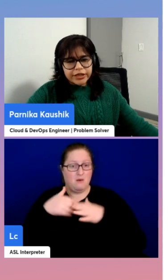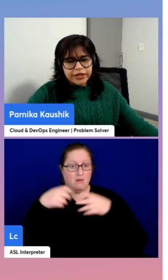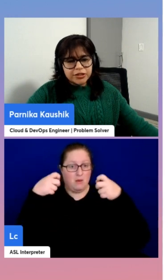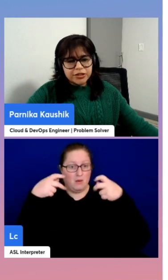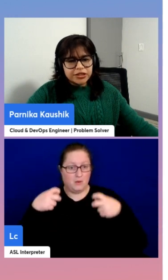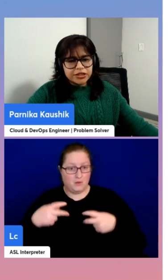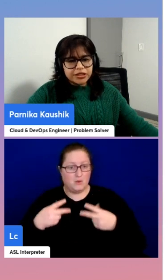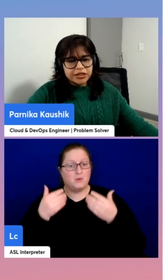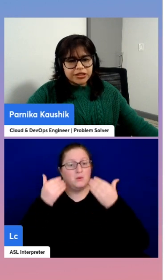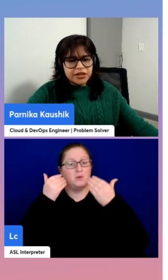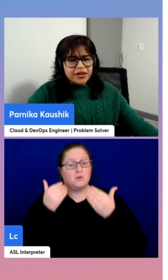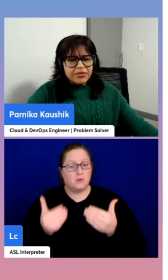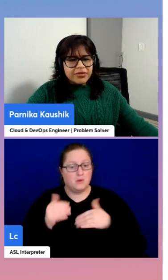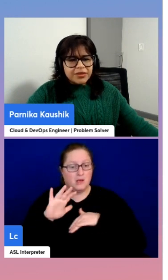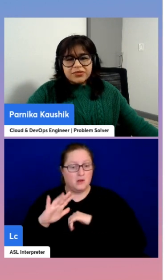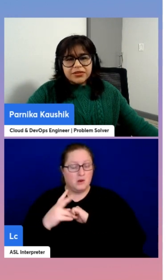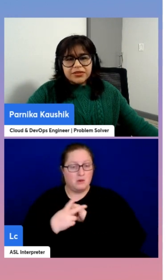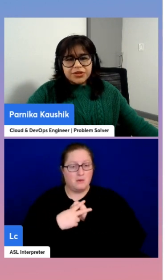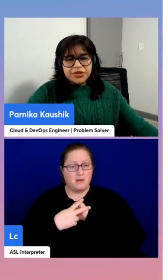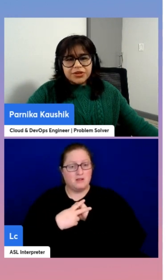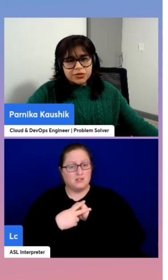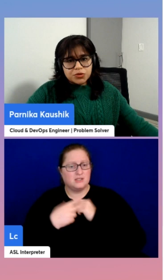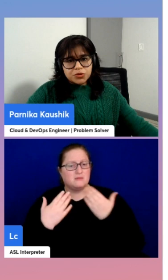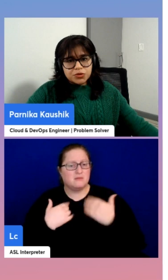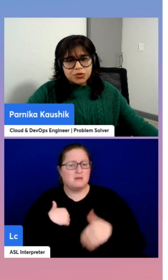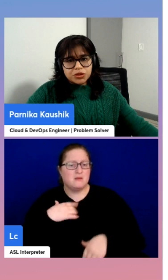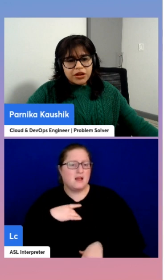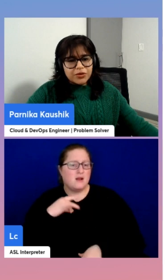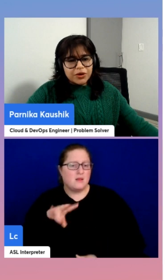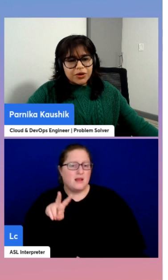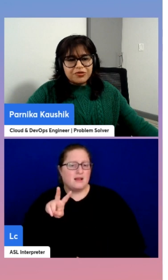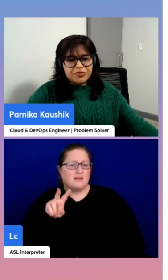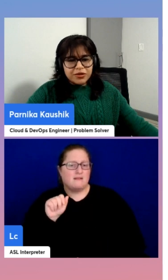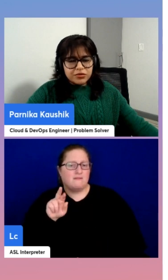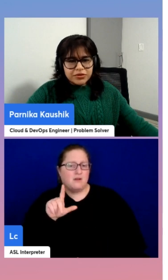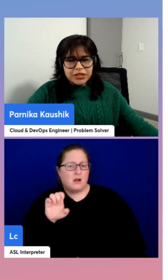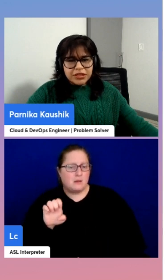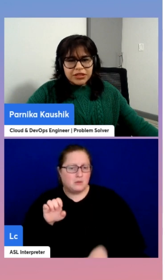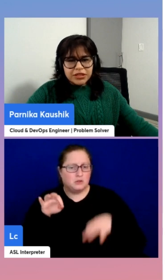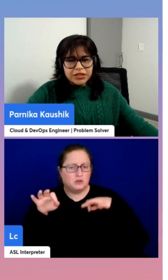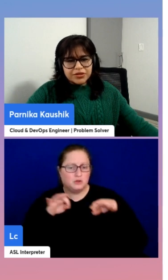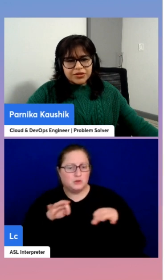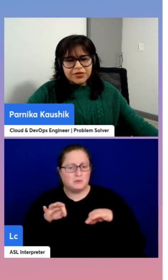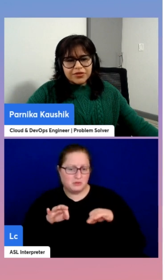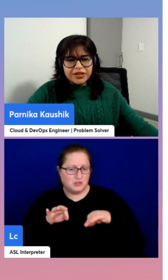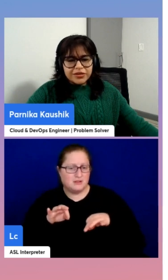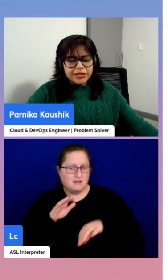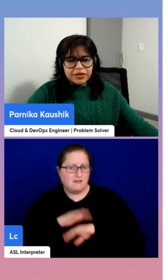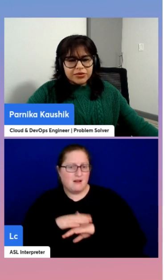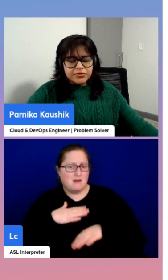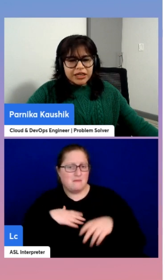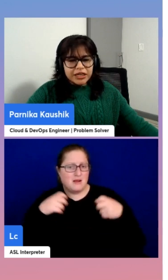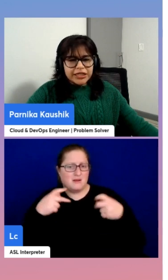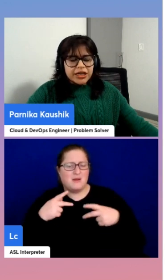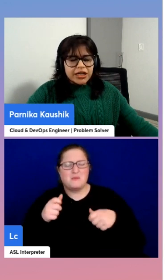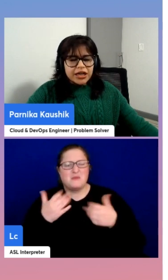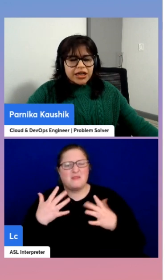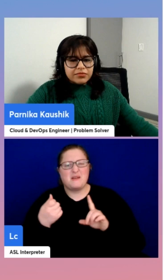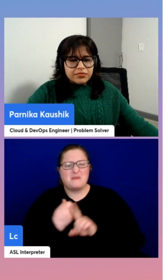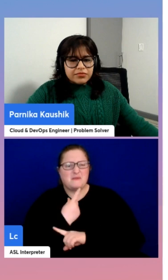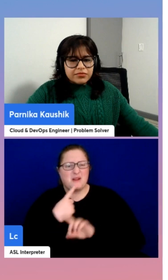ahead into your repository. Maybe I don't like the variable description on one of my code. It's just to give you a random example,